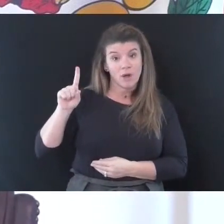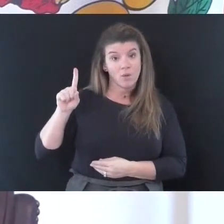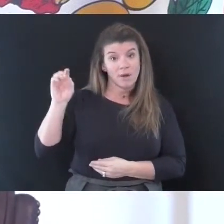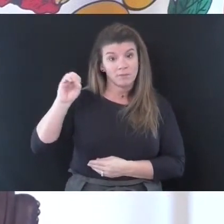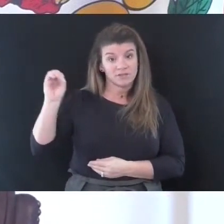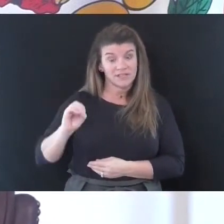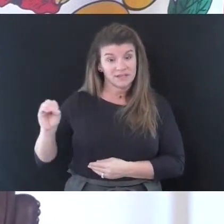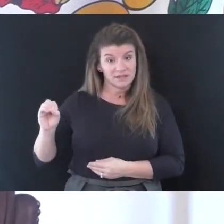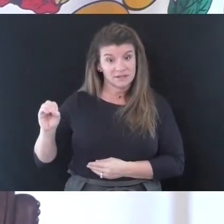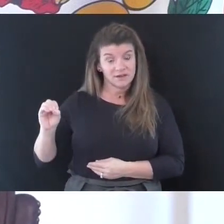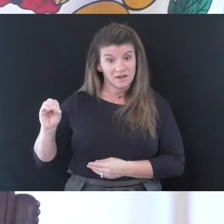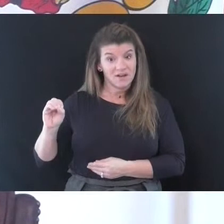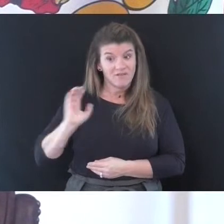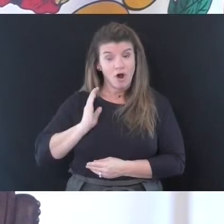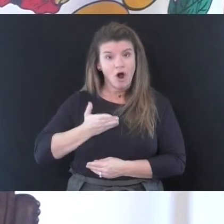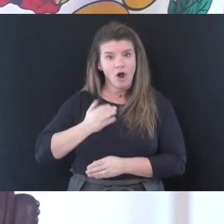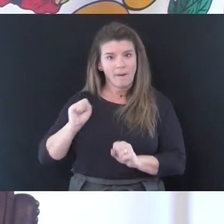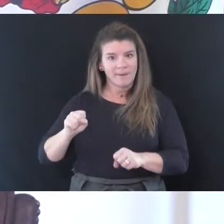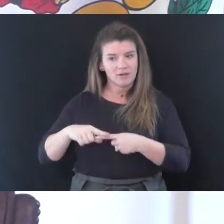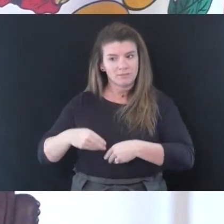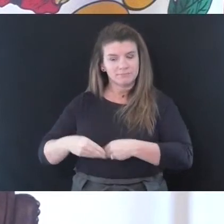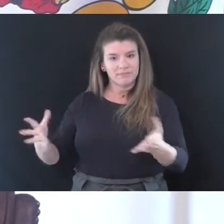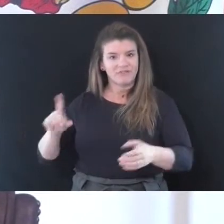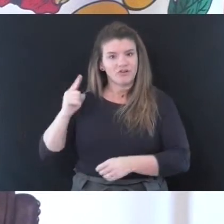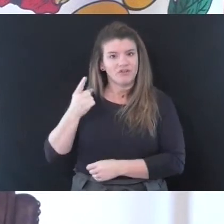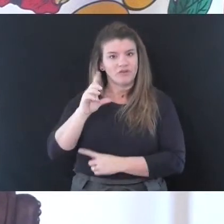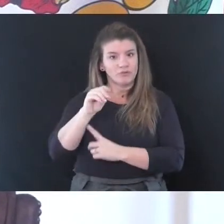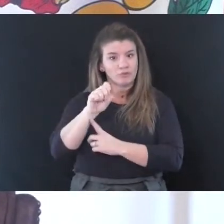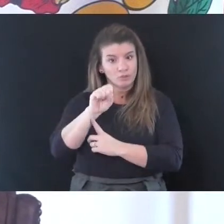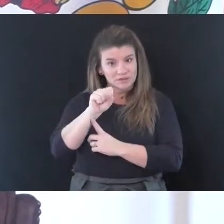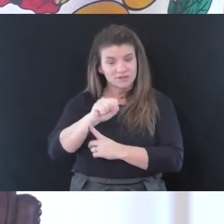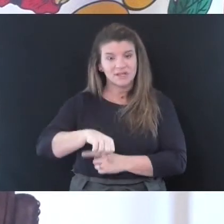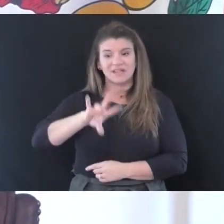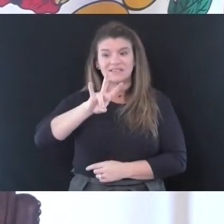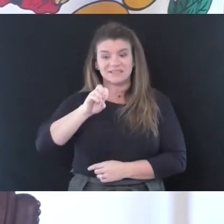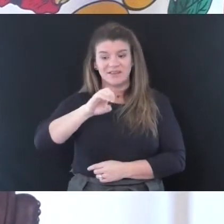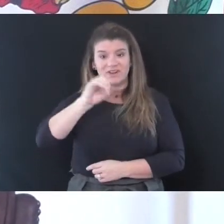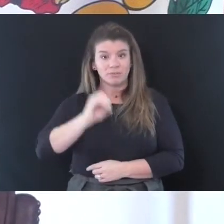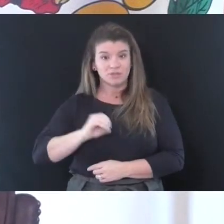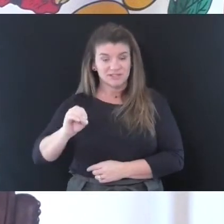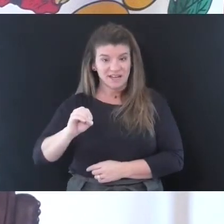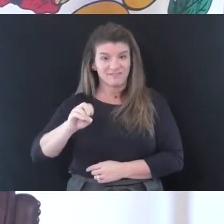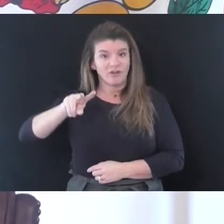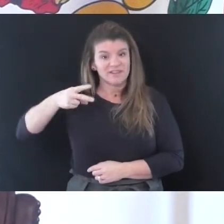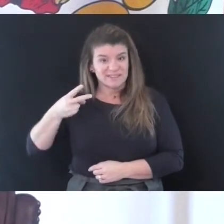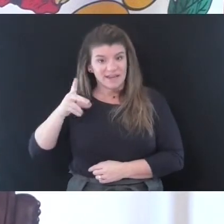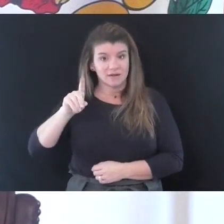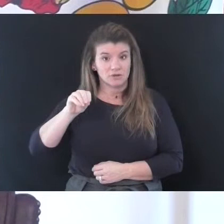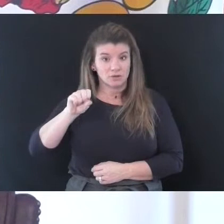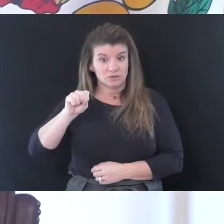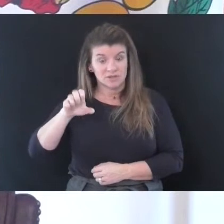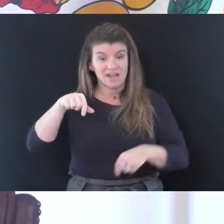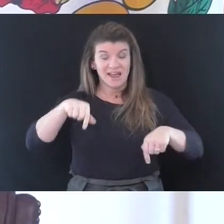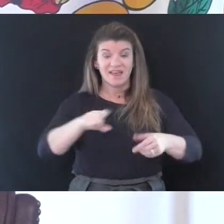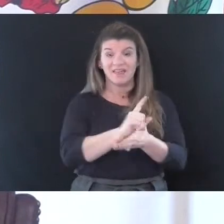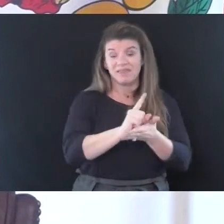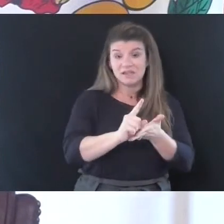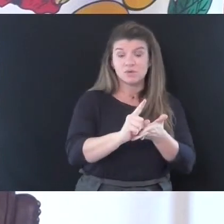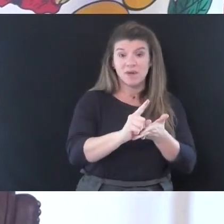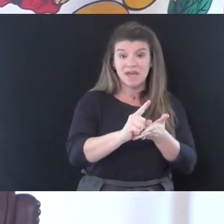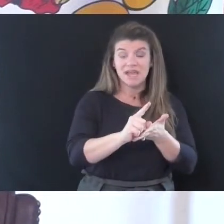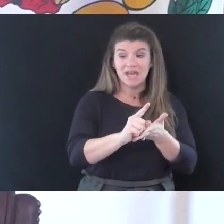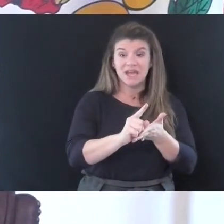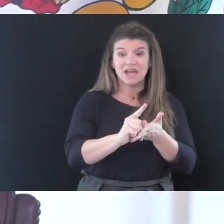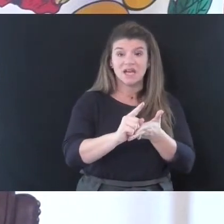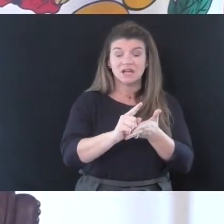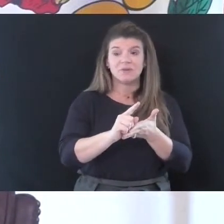108.1% on the administration rate of our first doses and 70%, right at it, of our second doses. This week, with